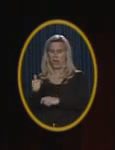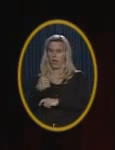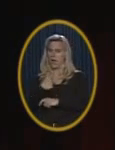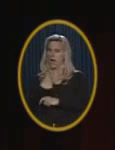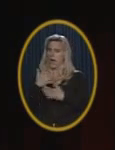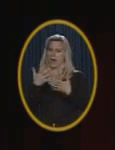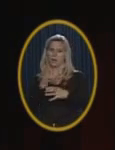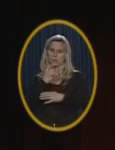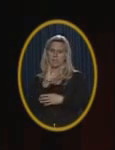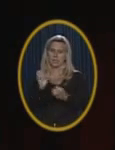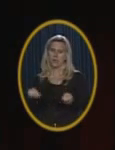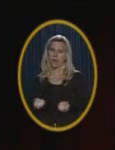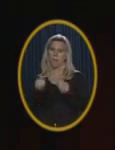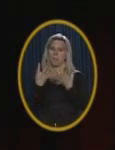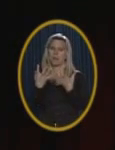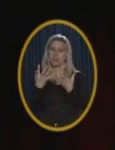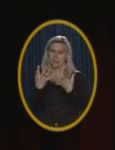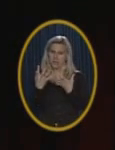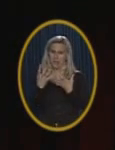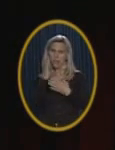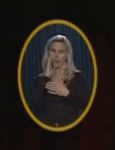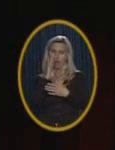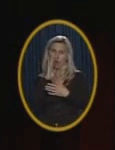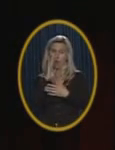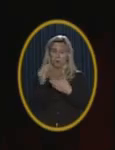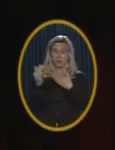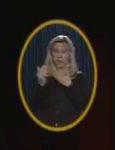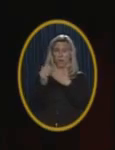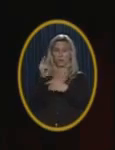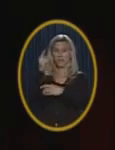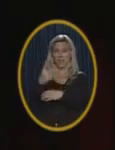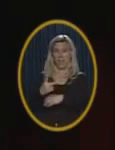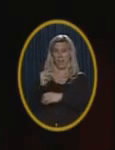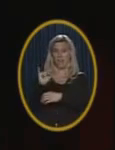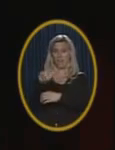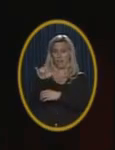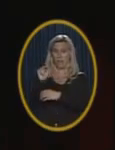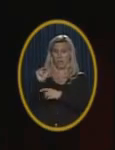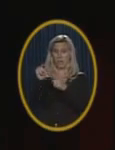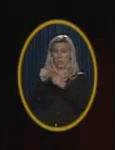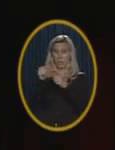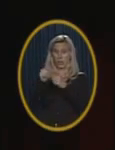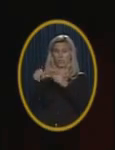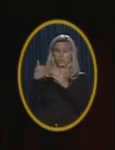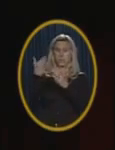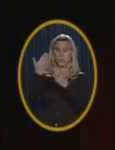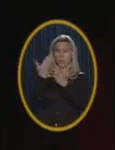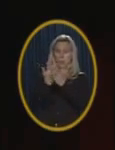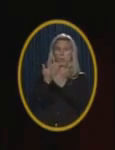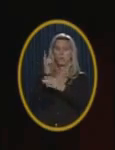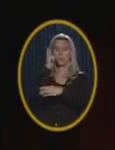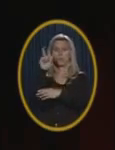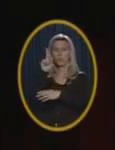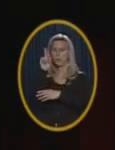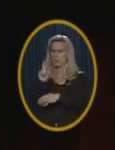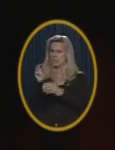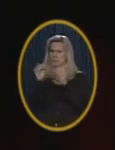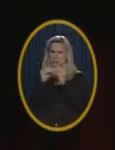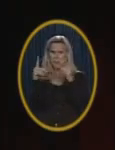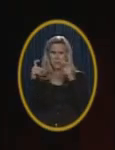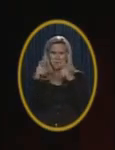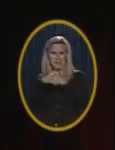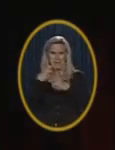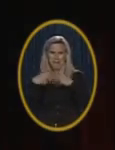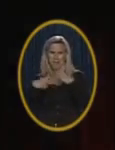I don't want to tell you how many, but it's approaching 500,000 words to go to the moon this time. It must be more difficult.